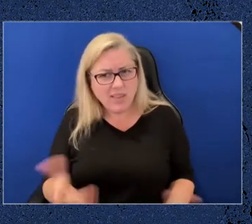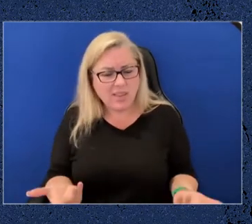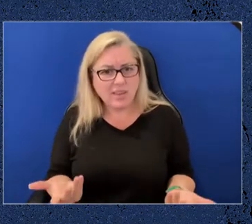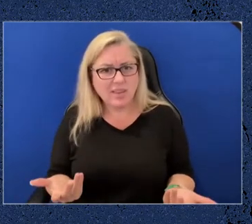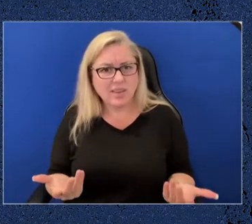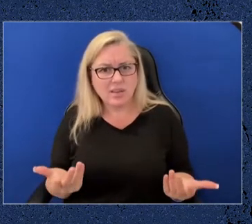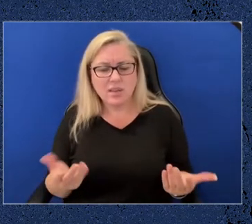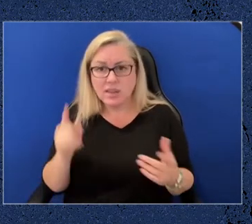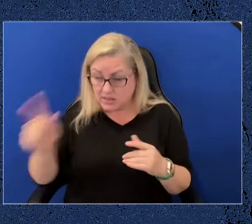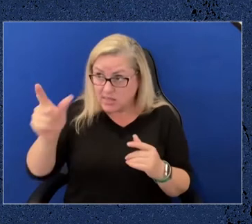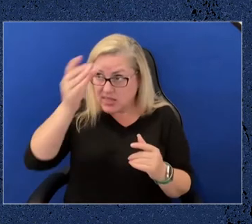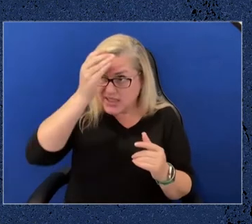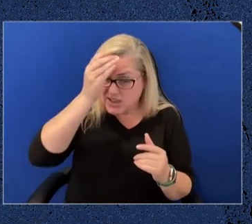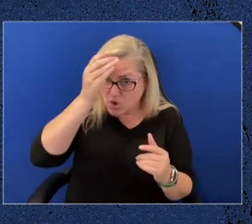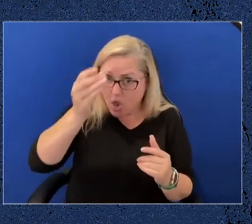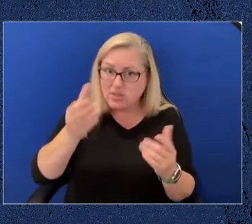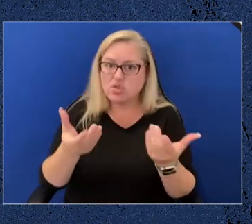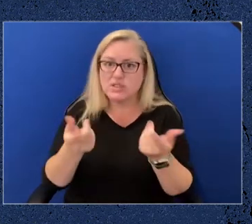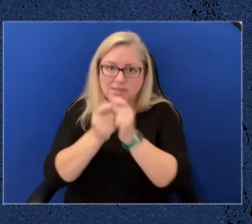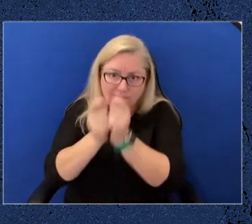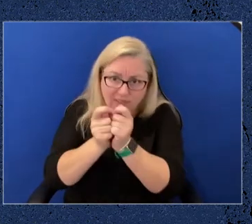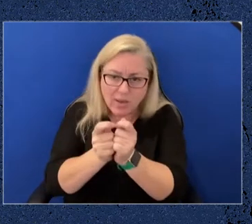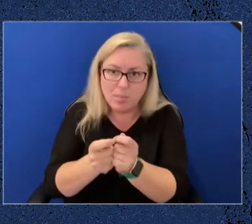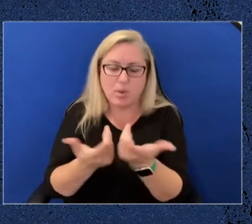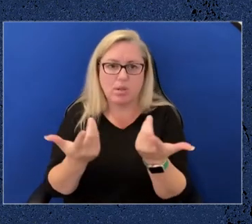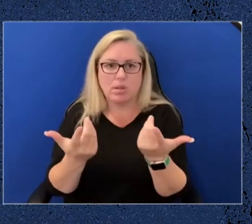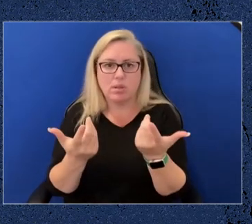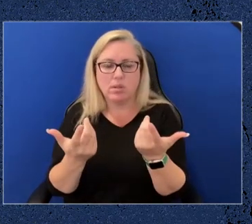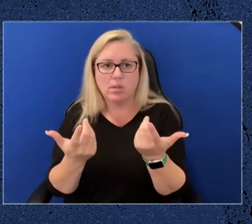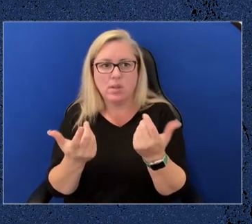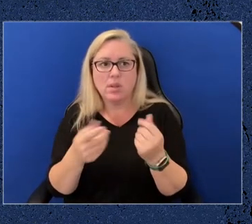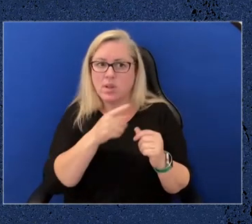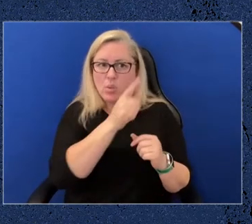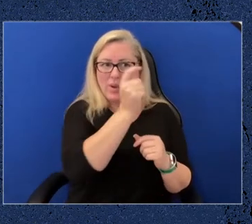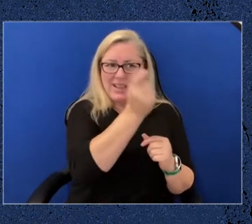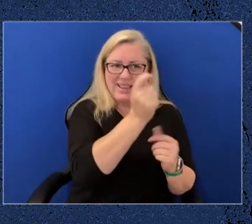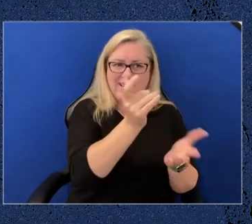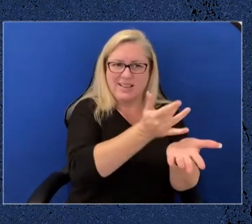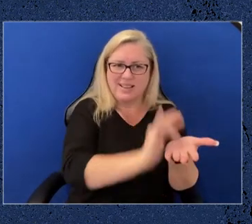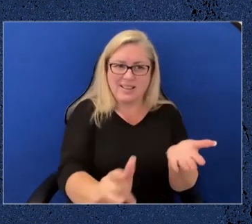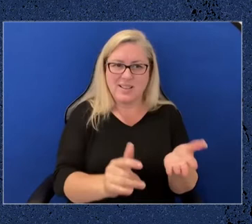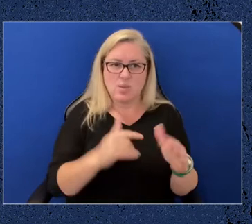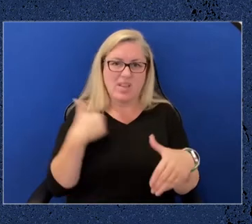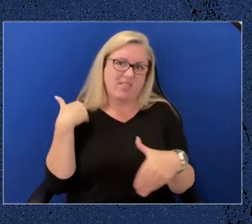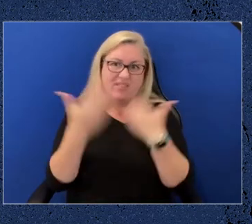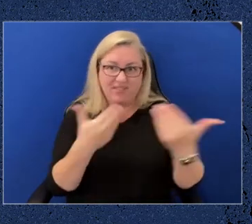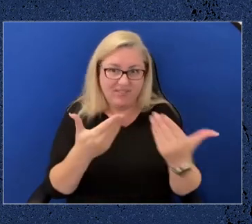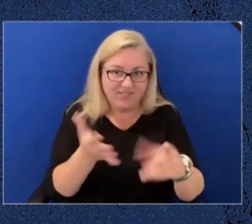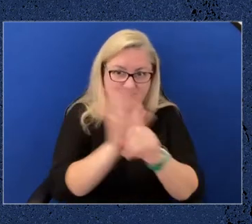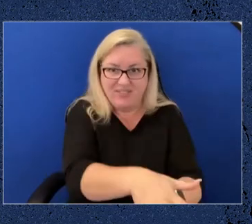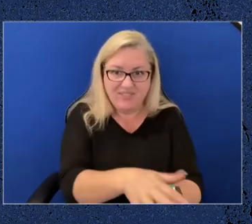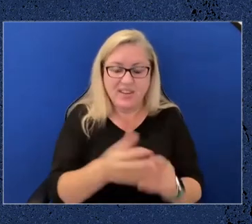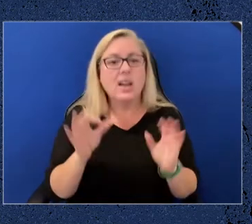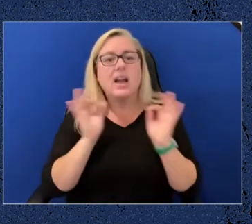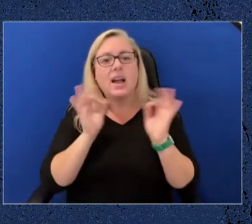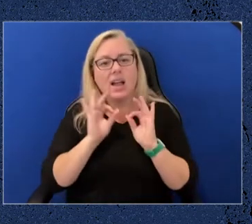commensurate to their knowledge and their importance. So. Now we are almost out of time, but we've just barreled through. I did want to get to this